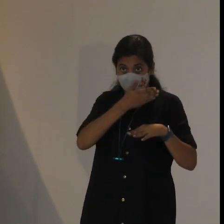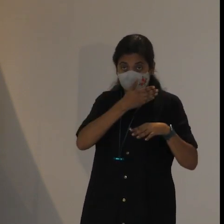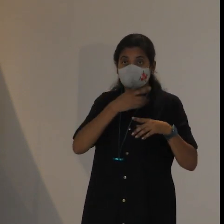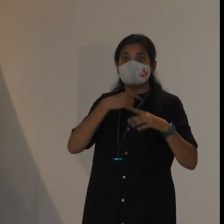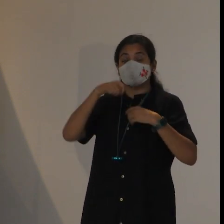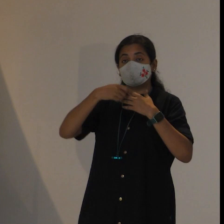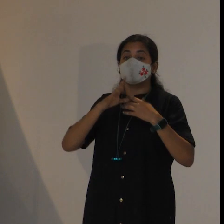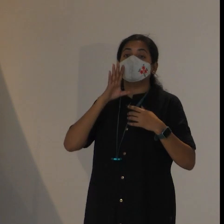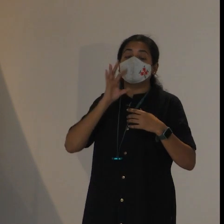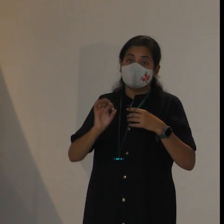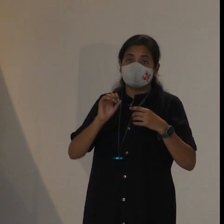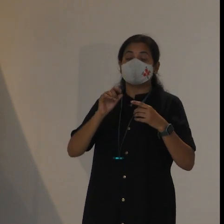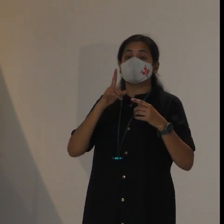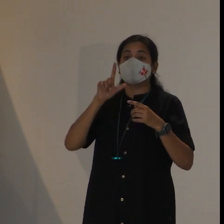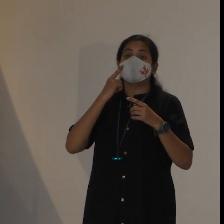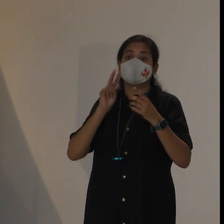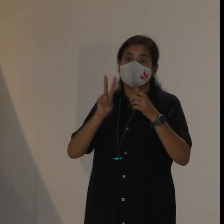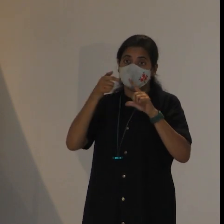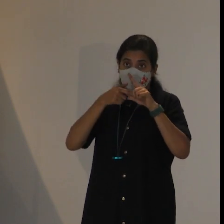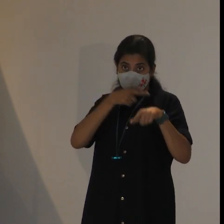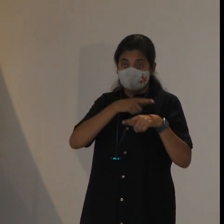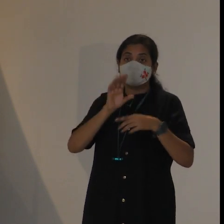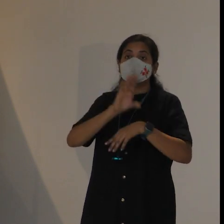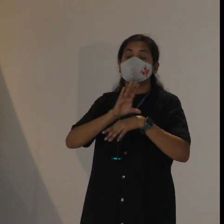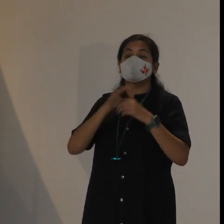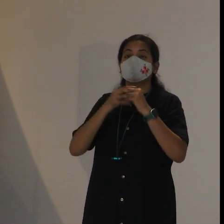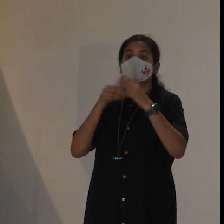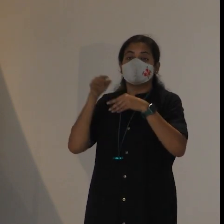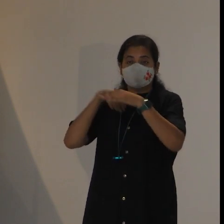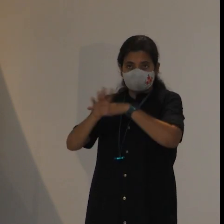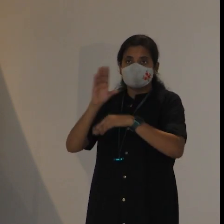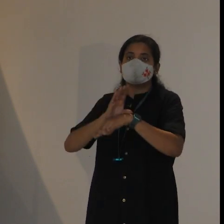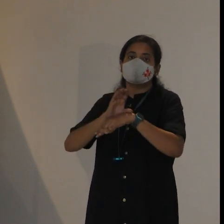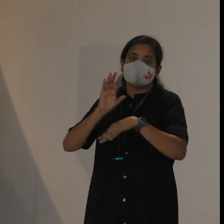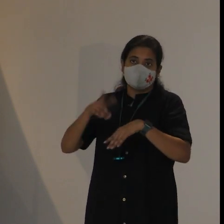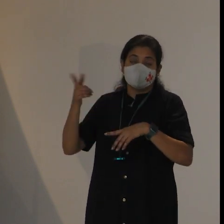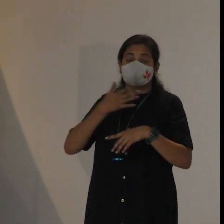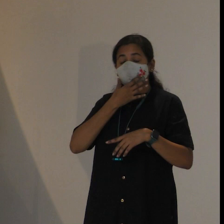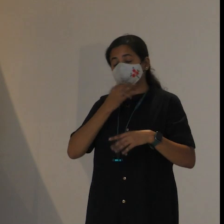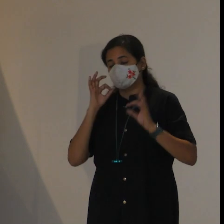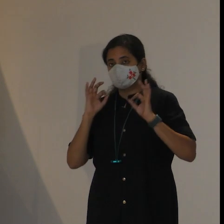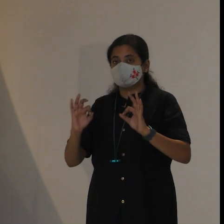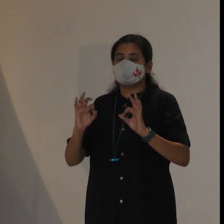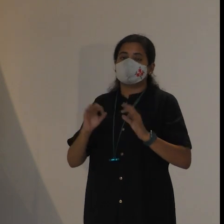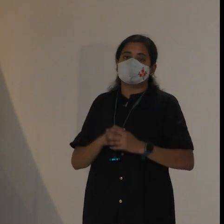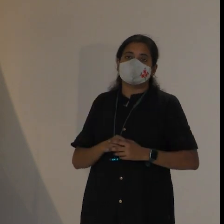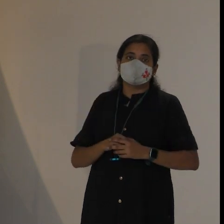recorded live in Bangalore in St. Andrew's Church. The Bangalore Men and the very beautiful and